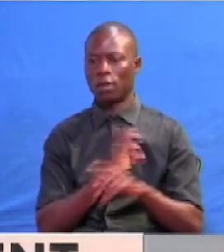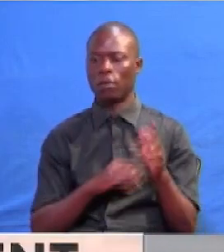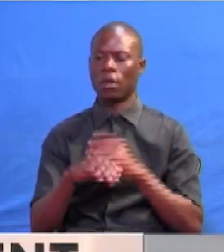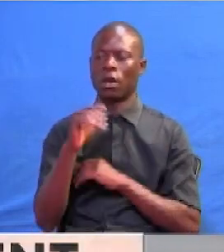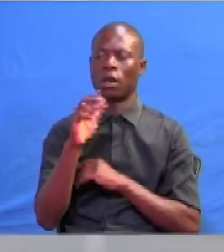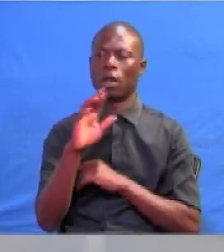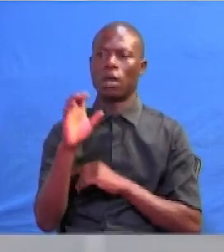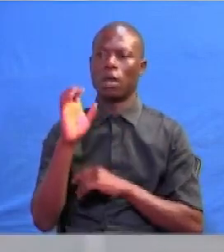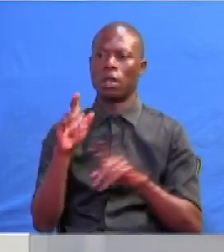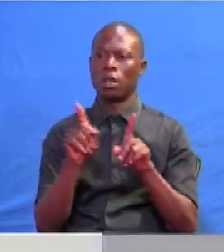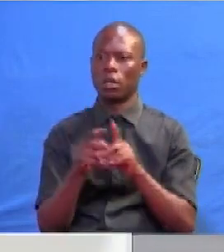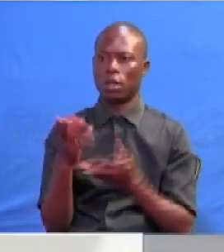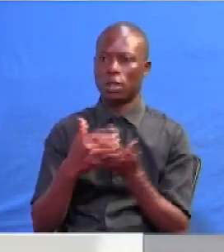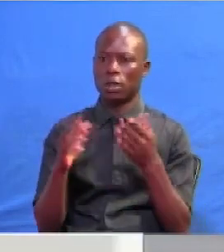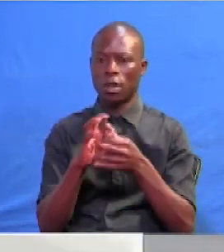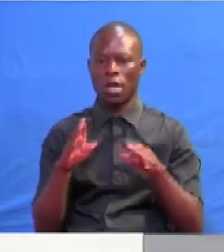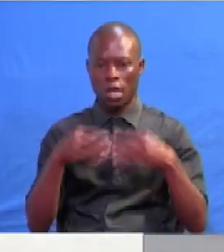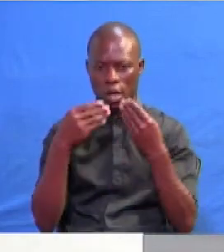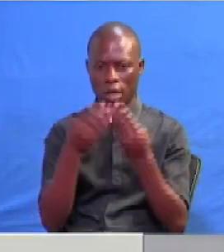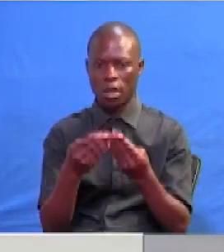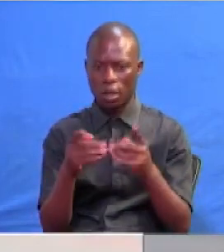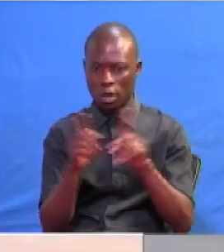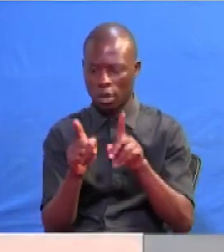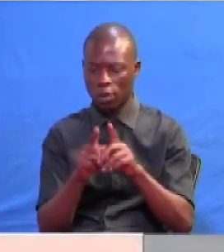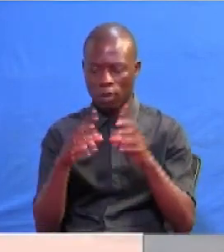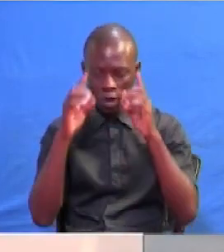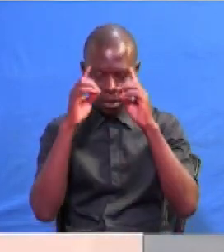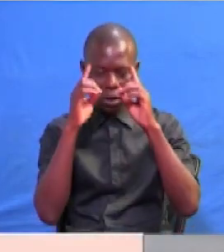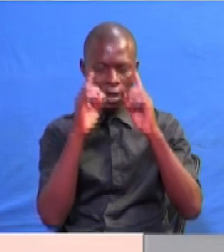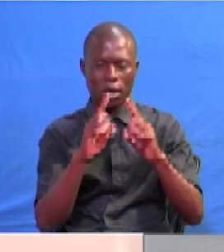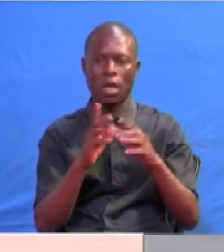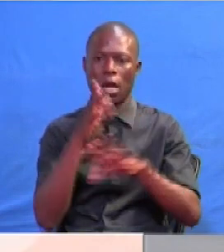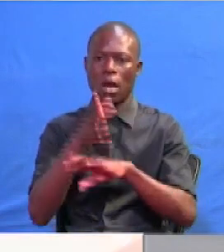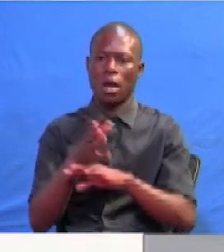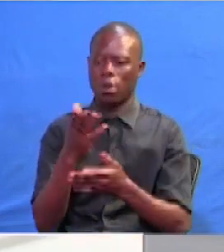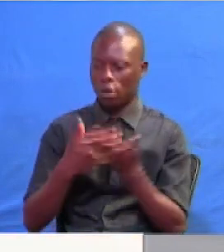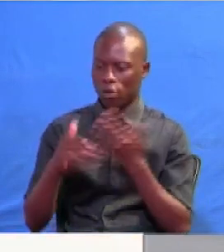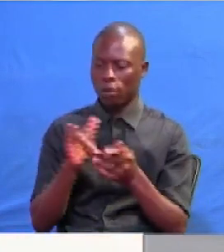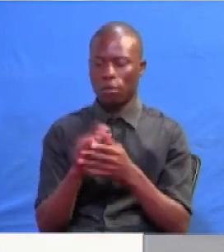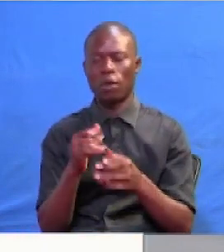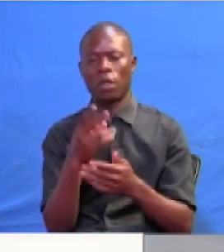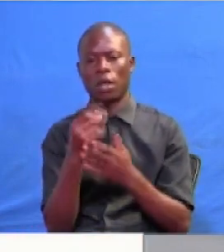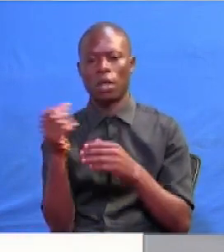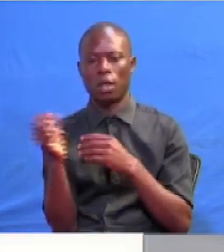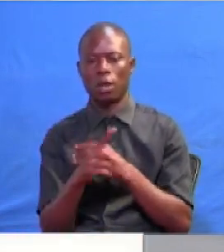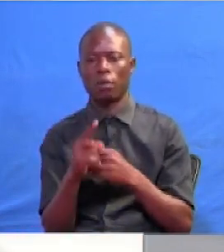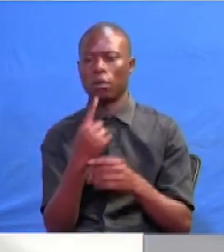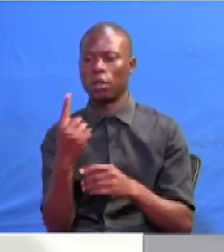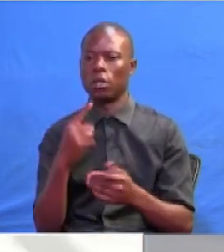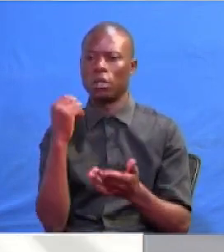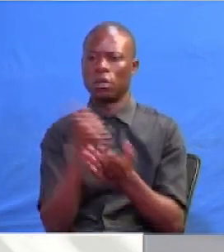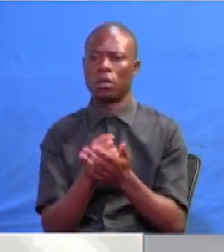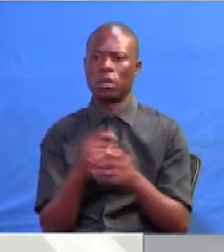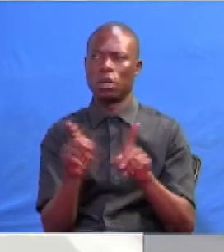C on Wednesday afternoon reversed its decision and halter the review of salaries for all state officers